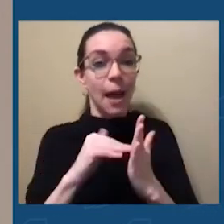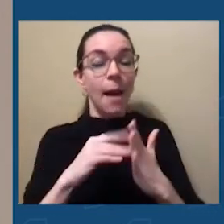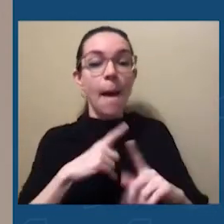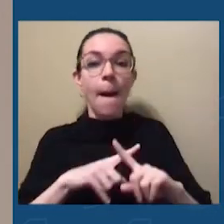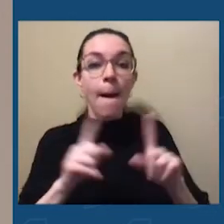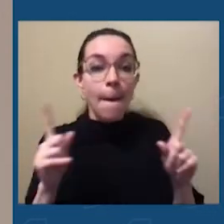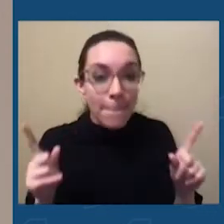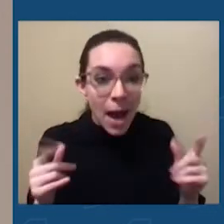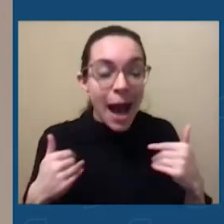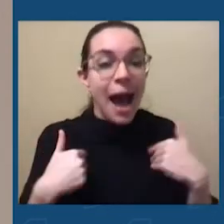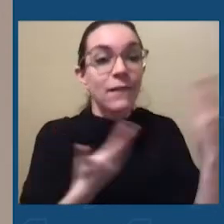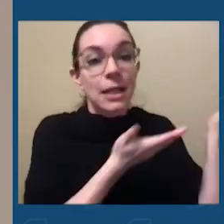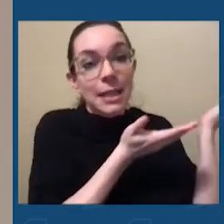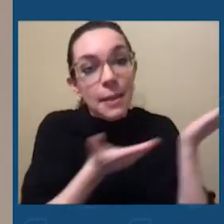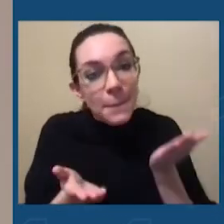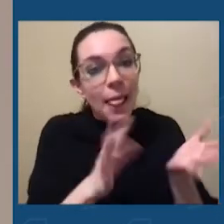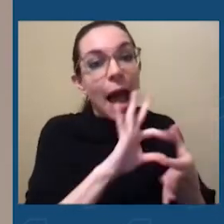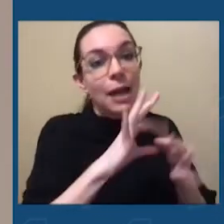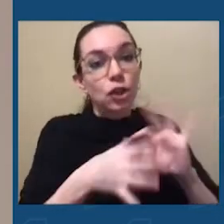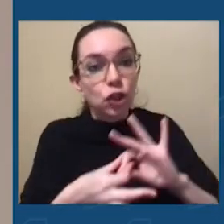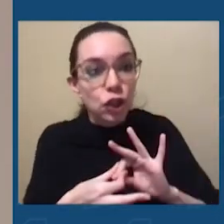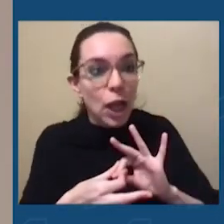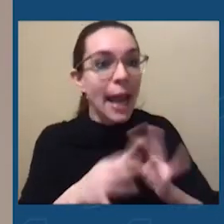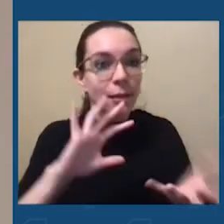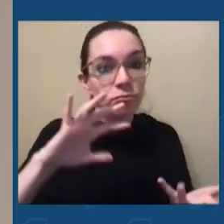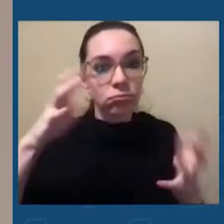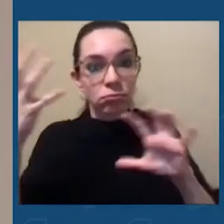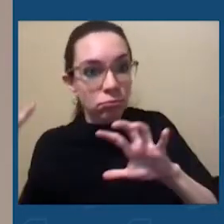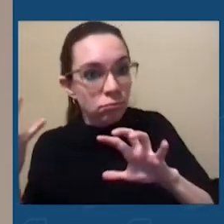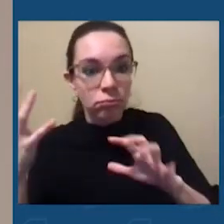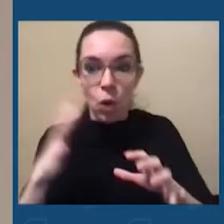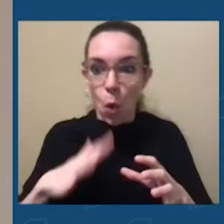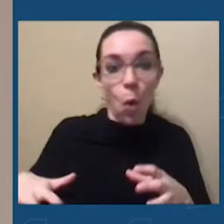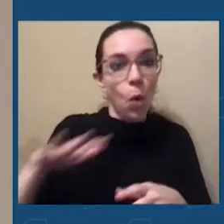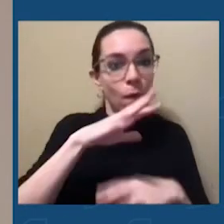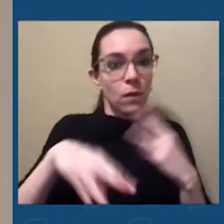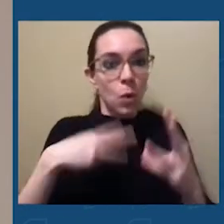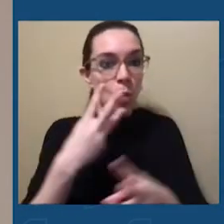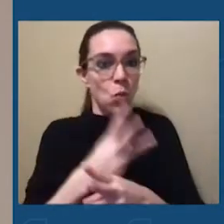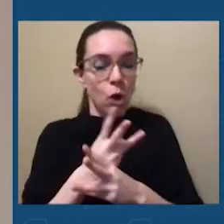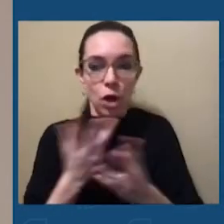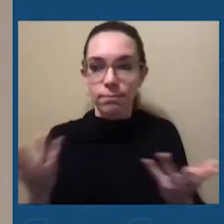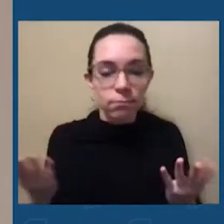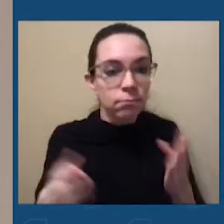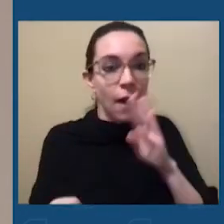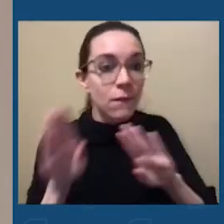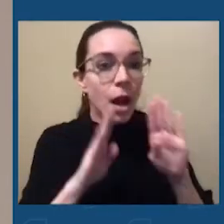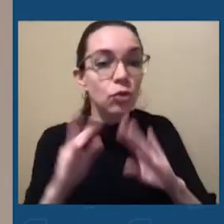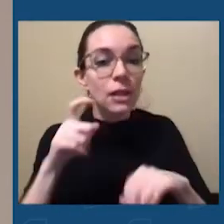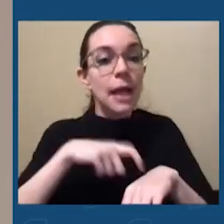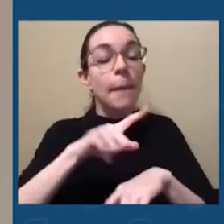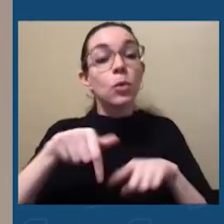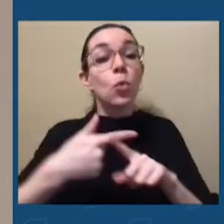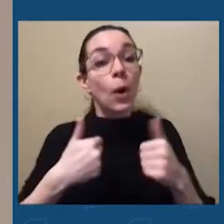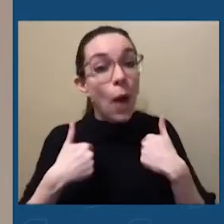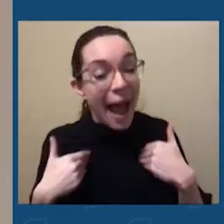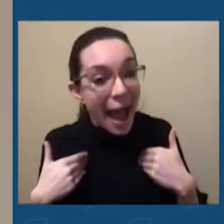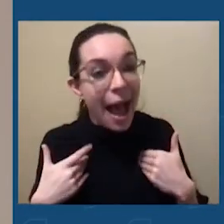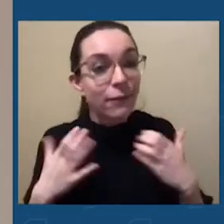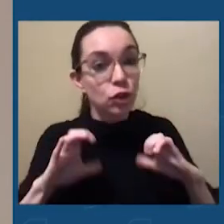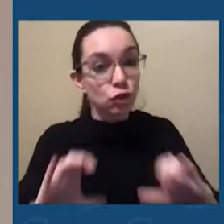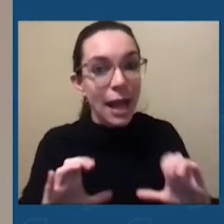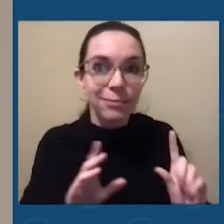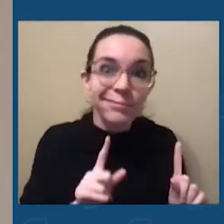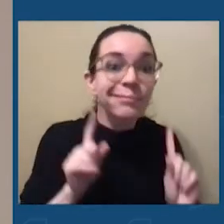chain disruptions, globally induced, that have brought us to our knees. This is a frustrating time, so when you have the chance, get out there and support these